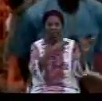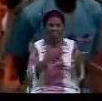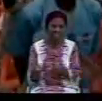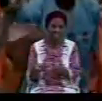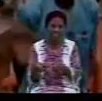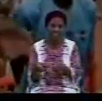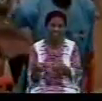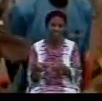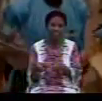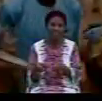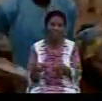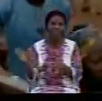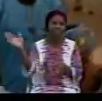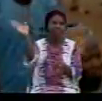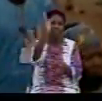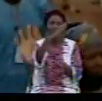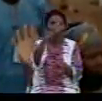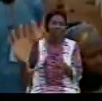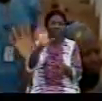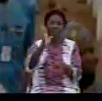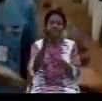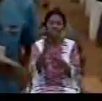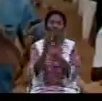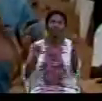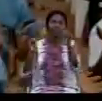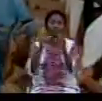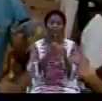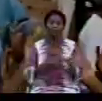Wave your hands, wave your say, oh Lord, I'm ready.